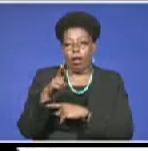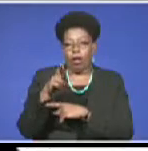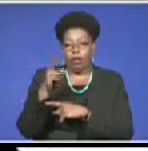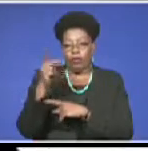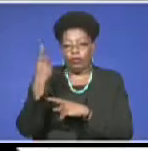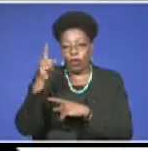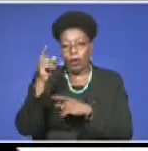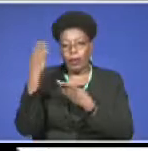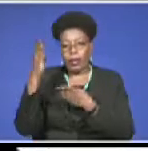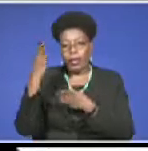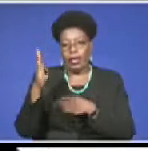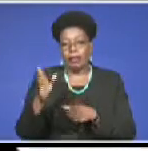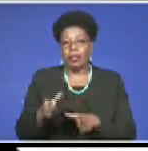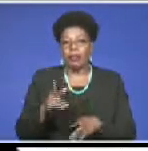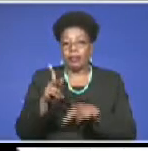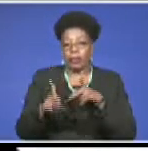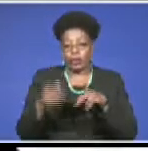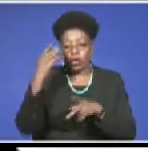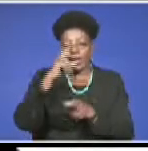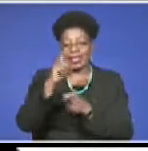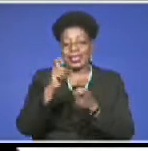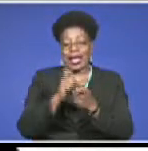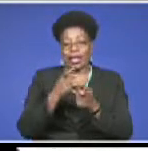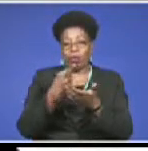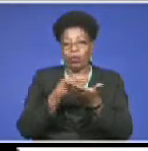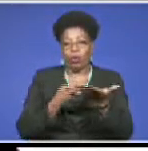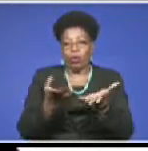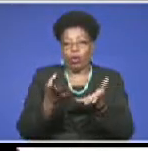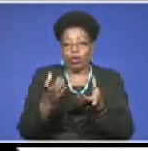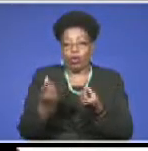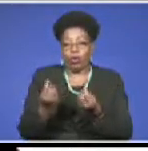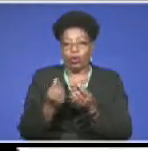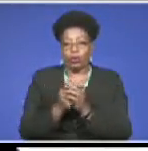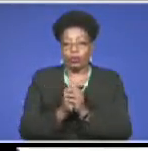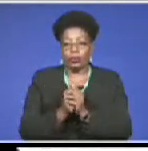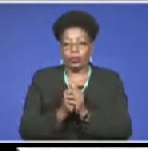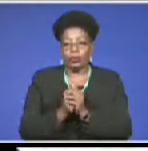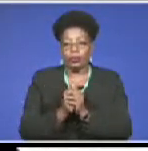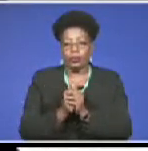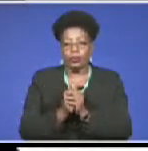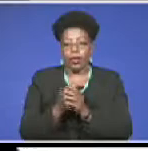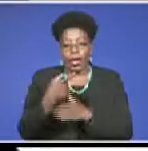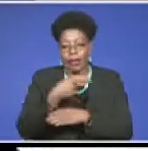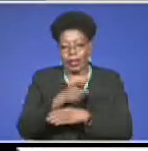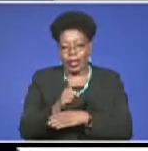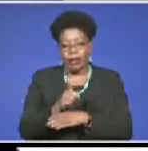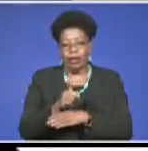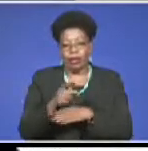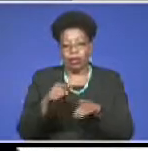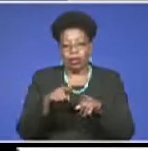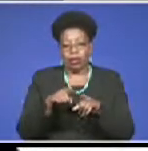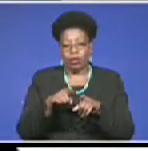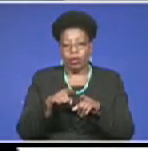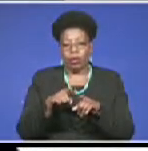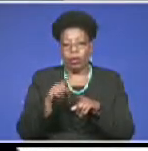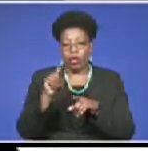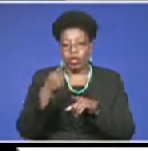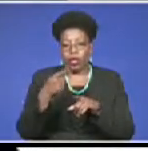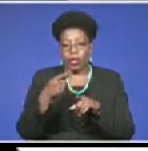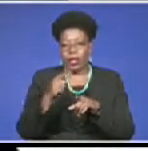to cause them to understand exactly what it is that we're intending to do in regards to them being able to turn left,